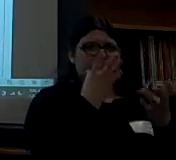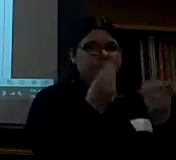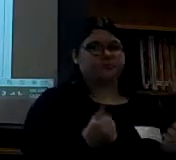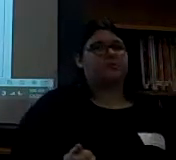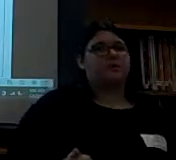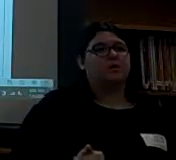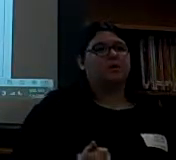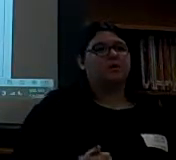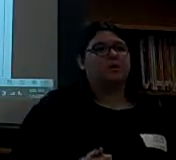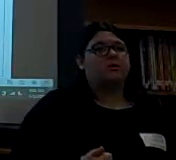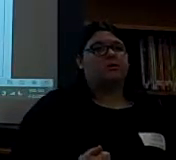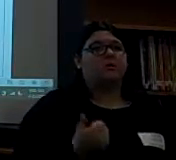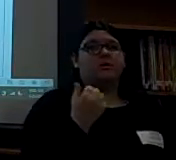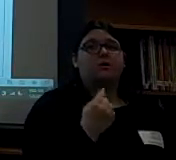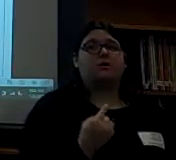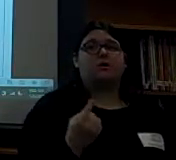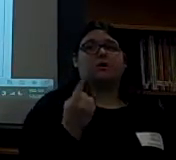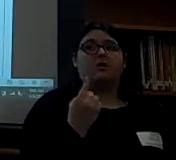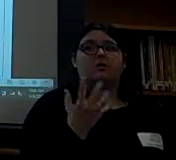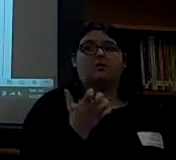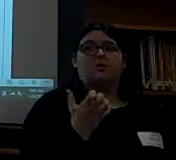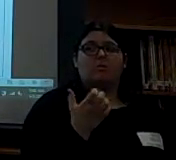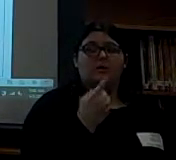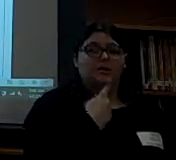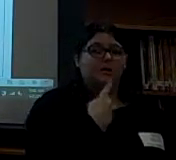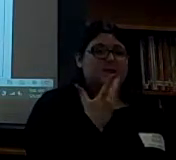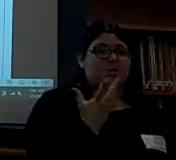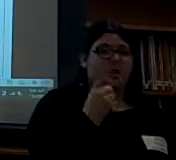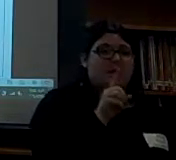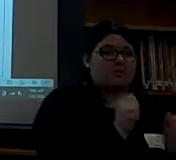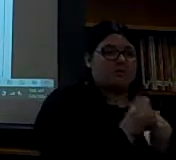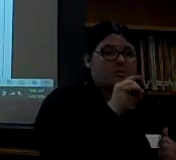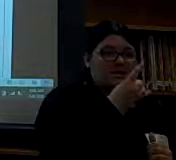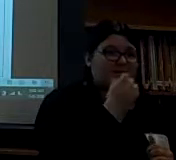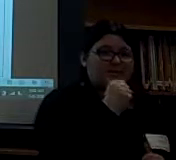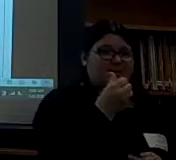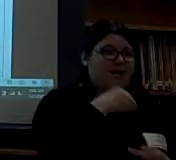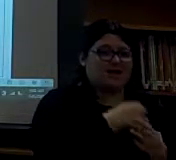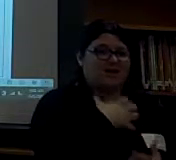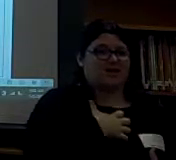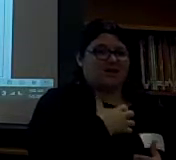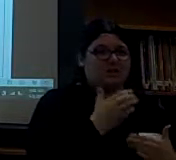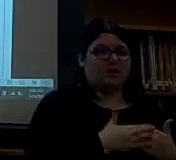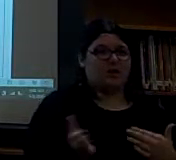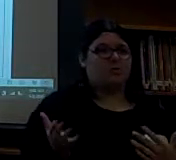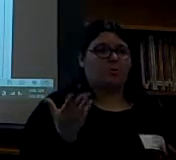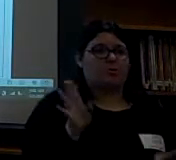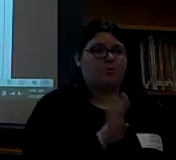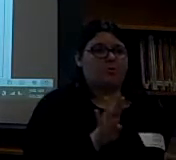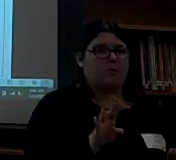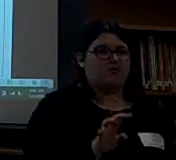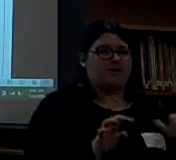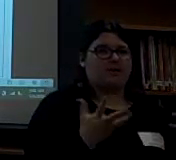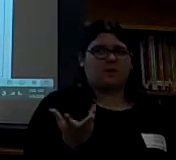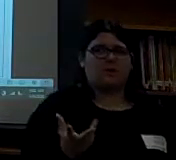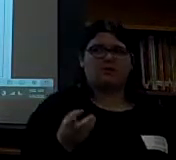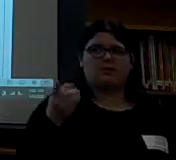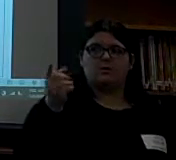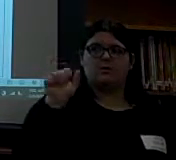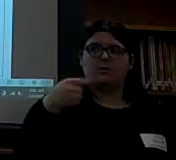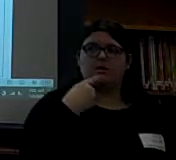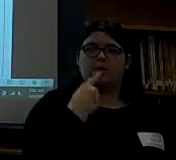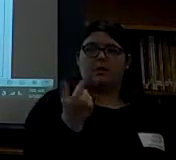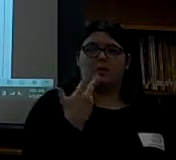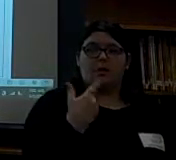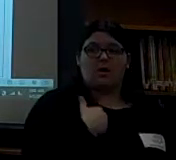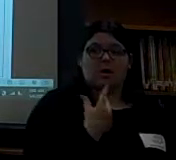released? What, anyone want to answer that? What happens to your kids when they're no longer in yuck? How does their behavior, what's their behavior like? I can tell you what